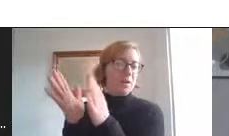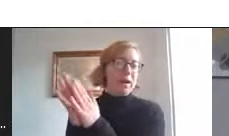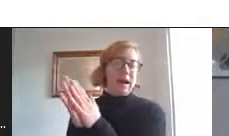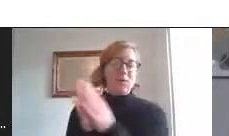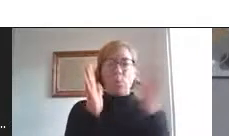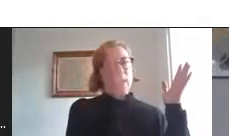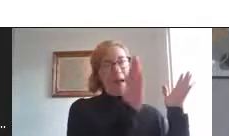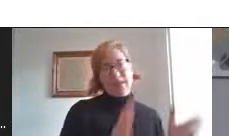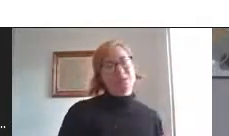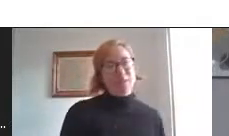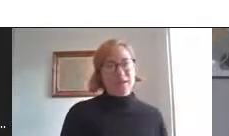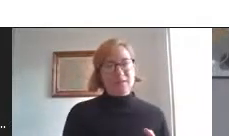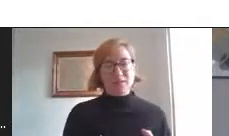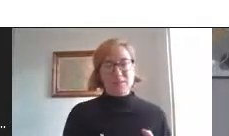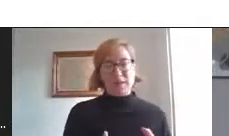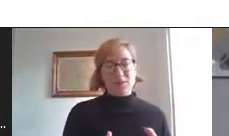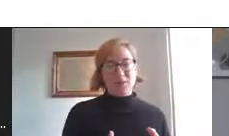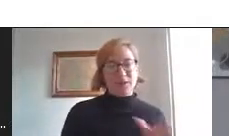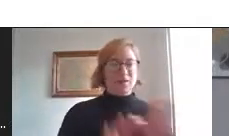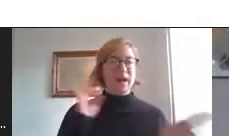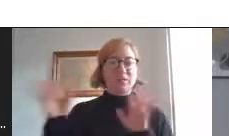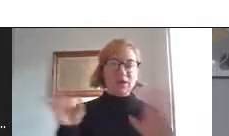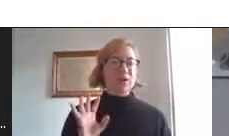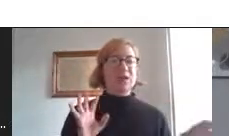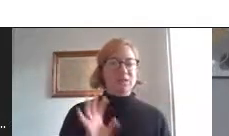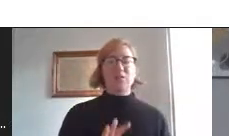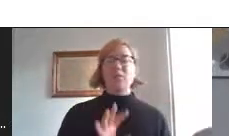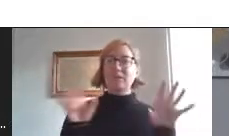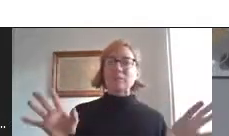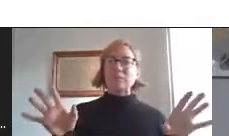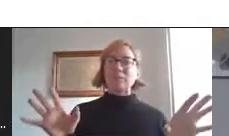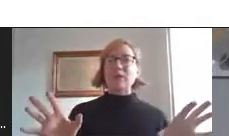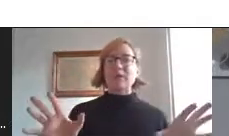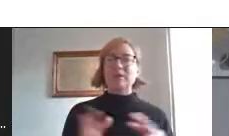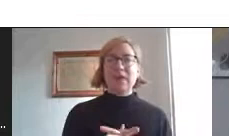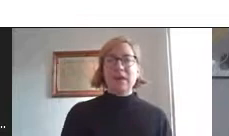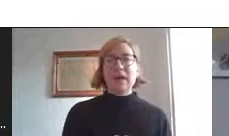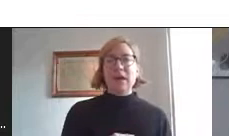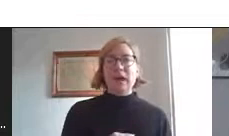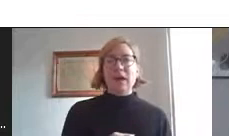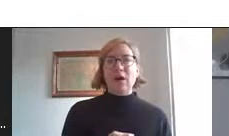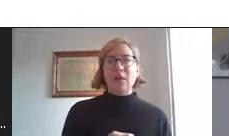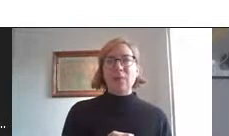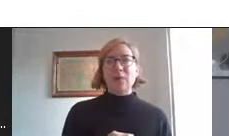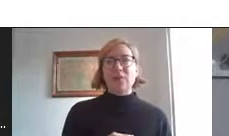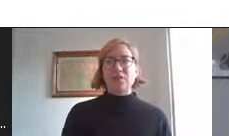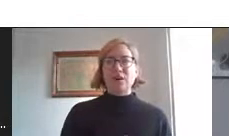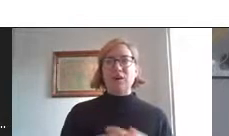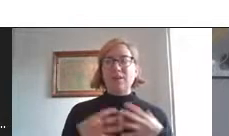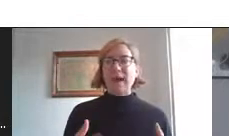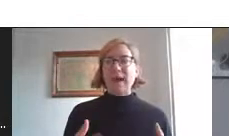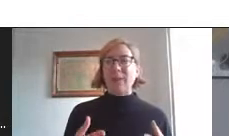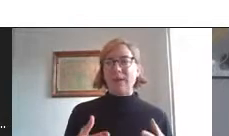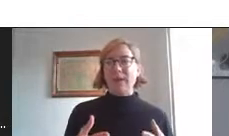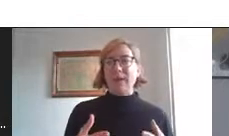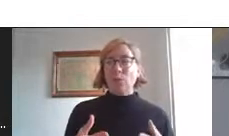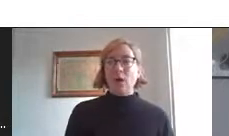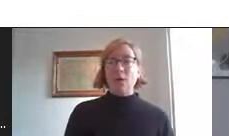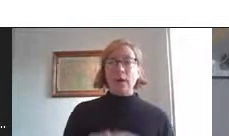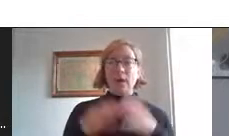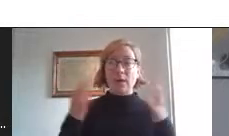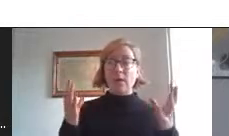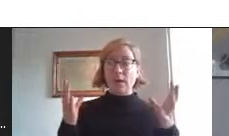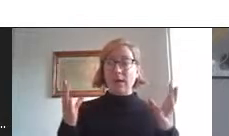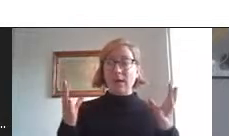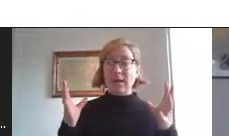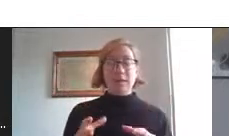speaks to and where they speak to these people, and you could have a look. So for example, you might see this child is happy